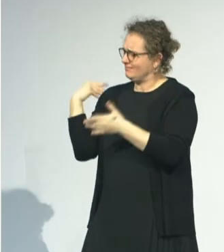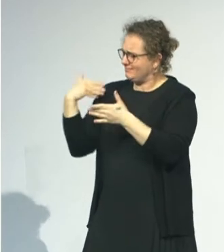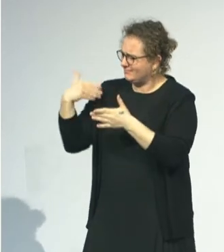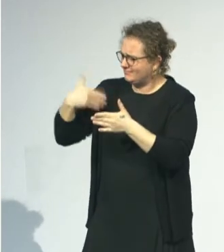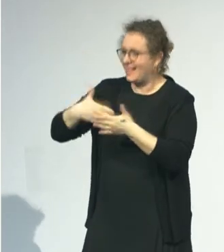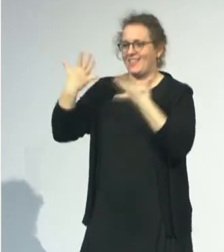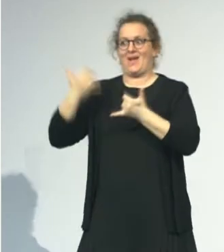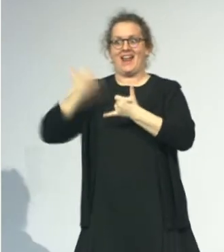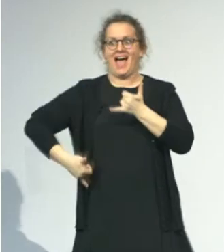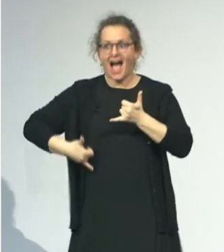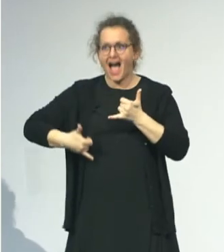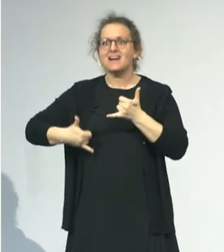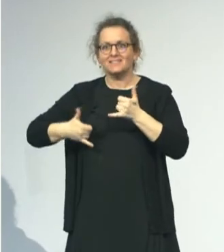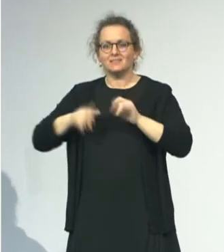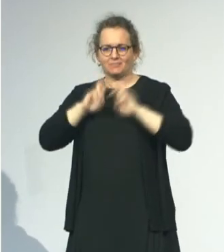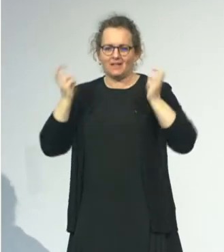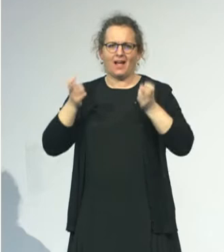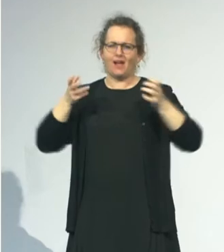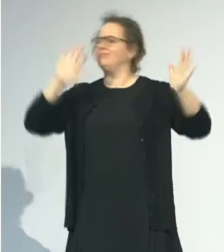it up. Come on.